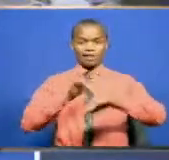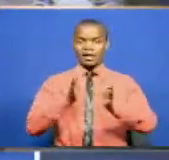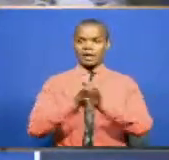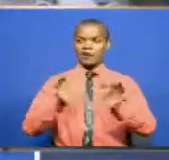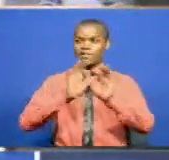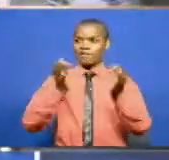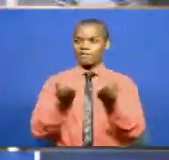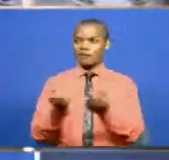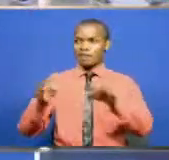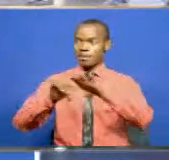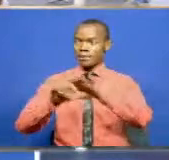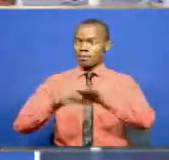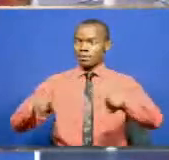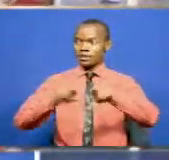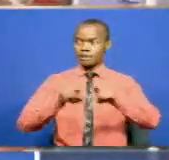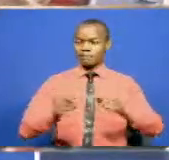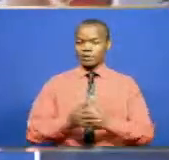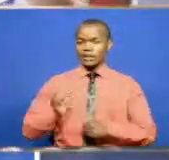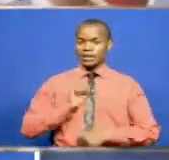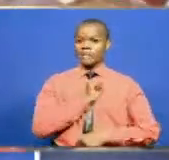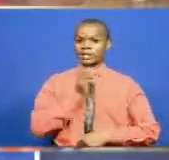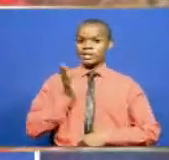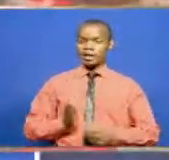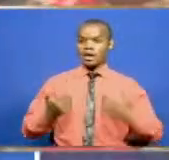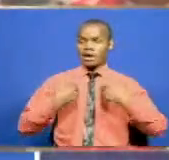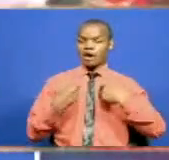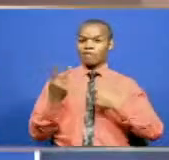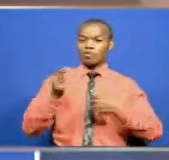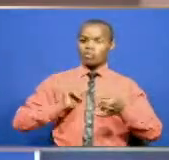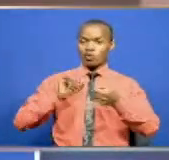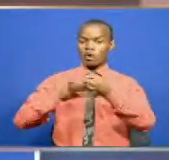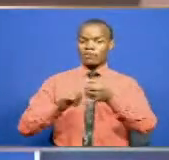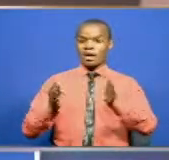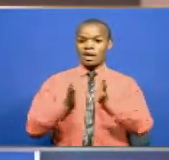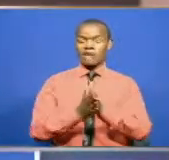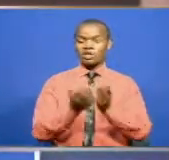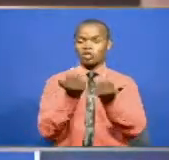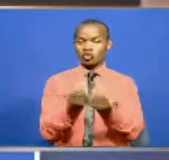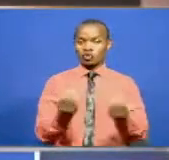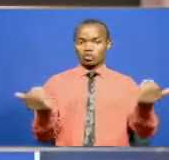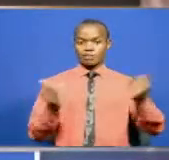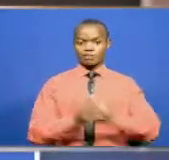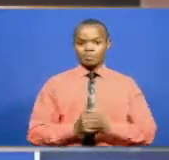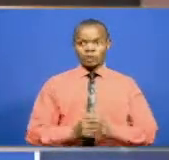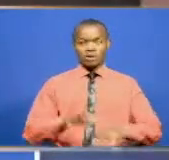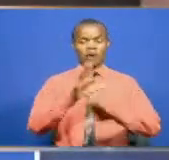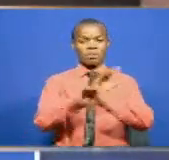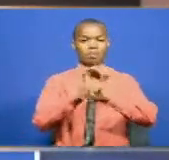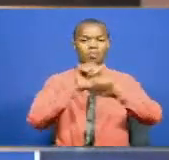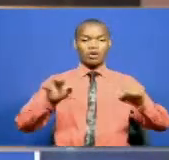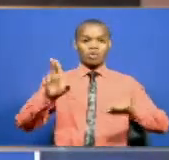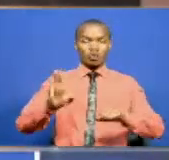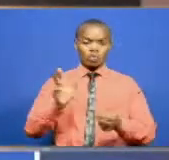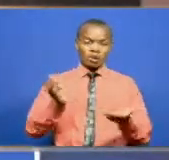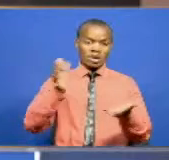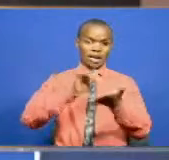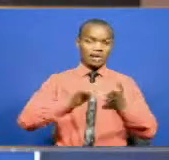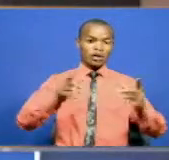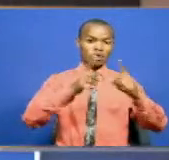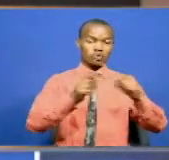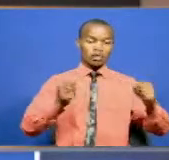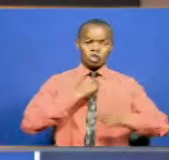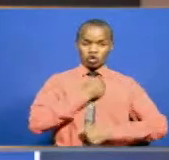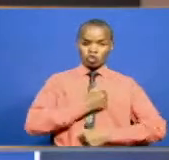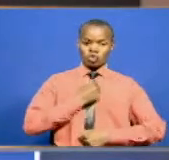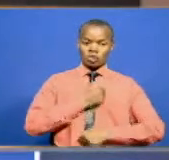The late Senator Kabaka has left behind two widows and children. The president yet again paid tribute to the late former